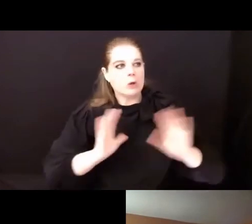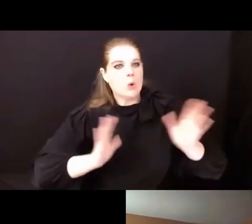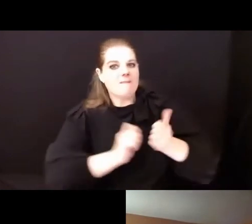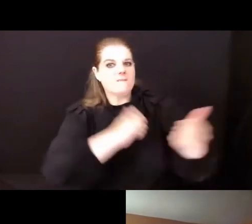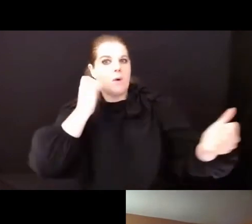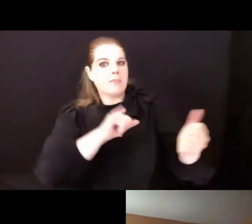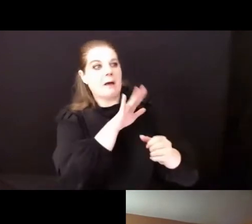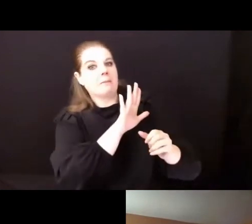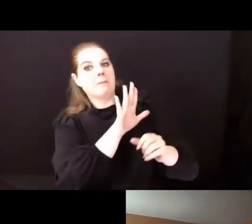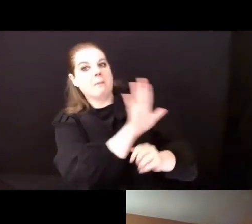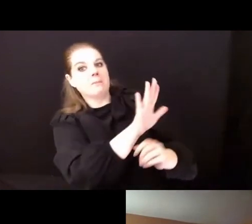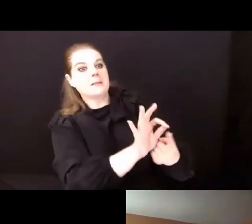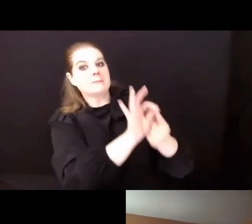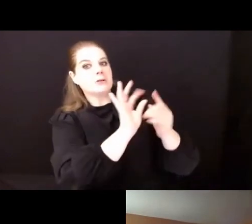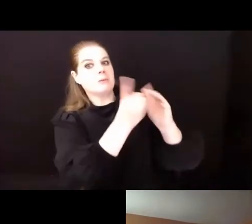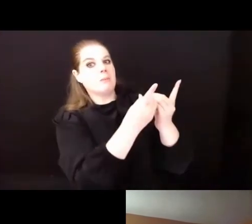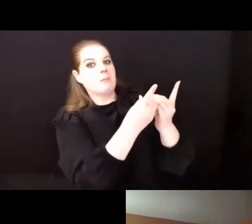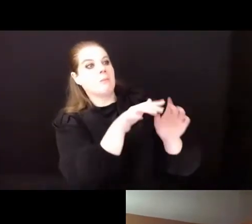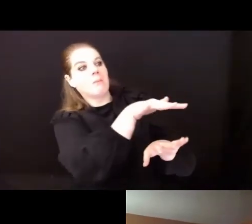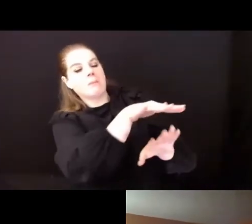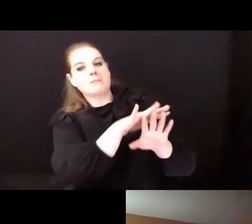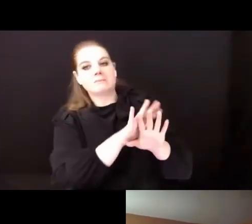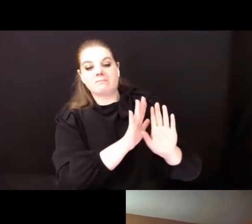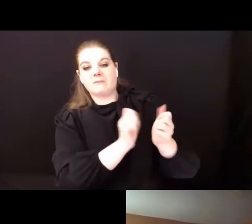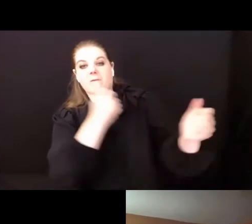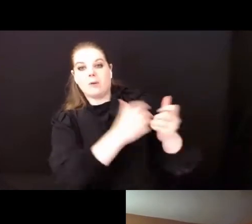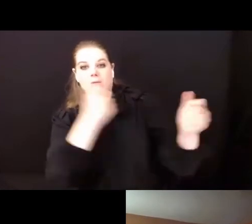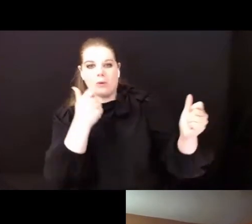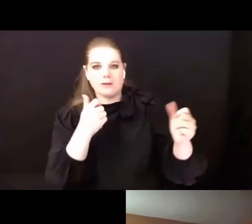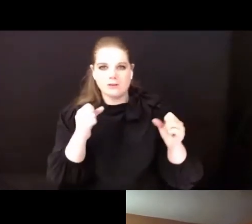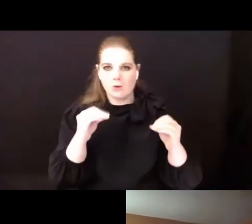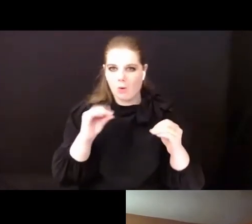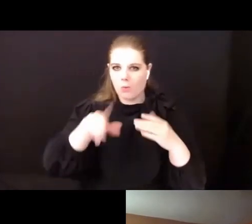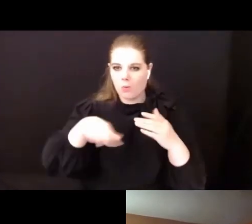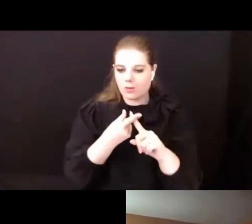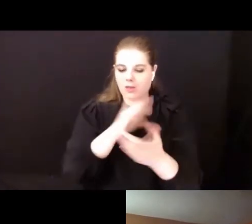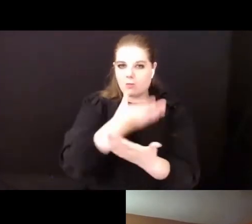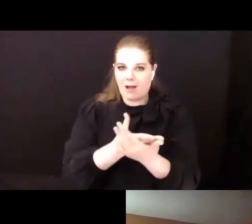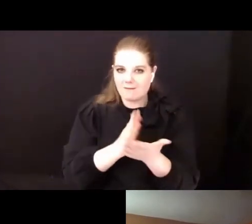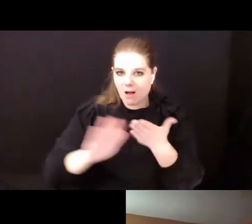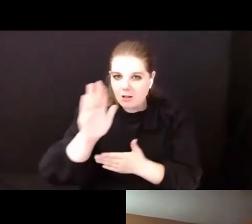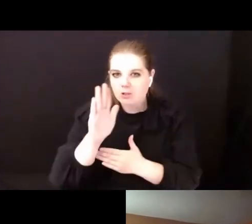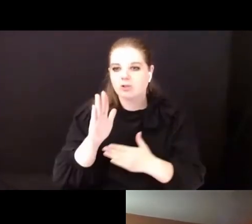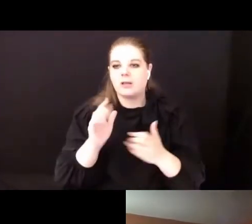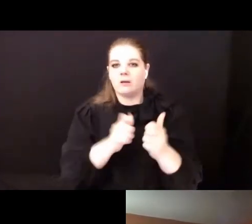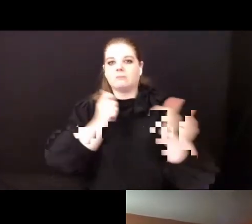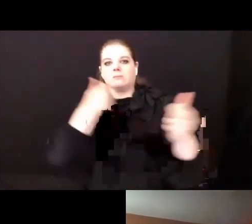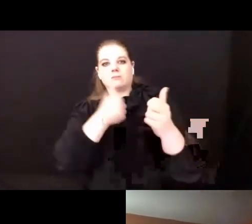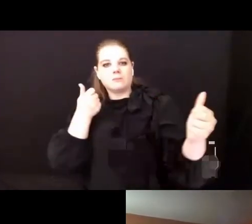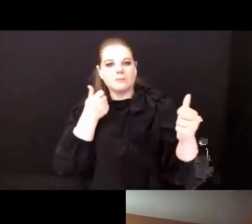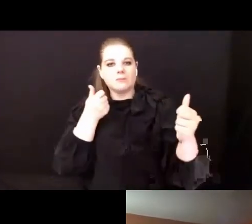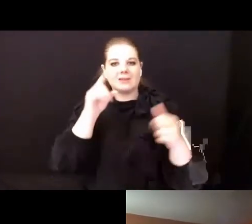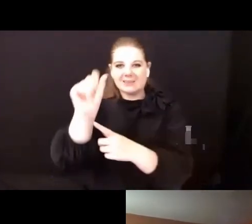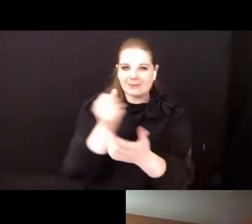it's the special ed kids. So I'm trying to dispel that. Yeah, and I think